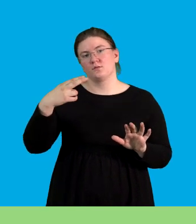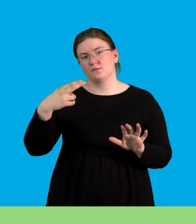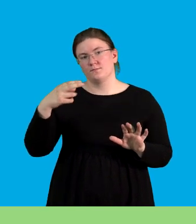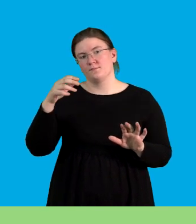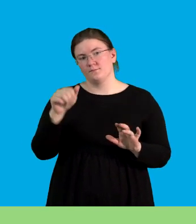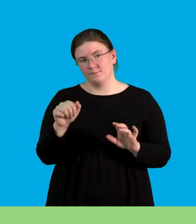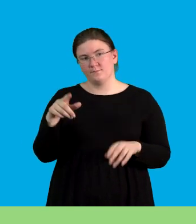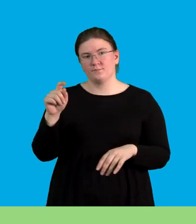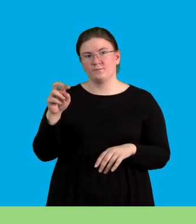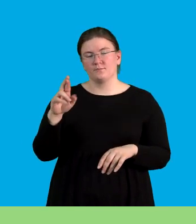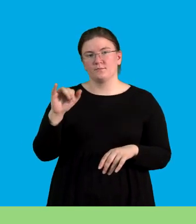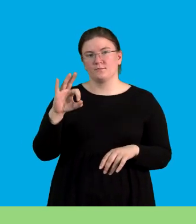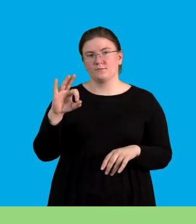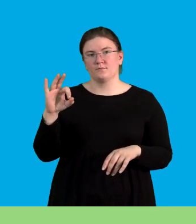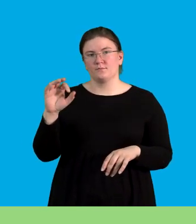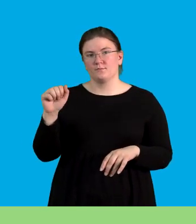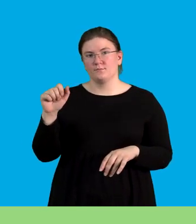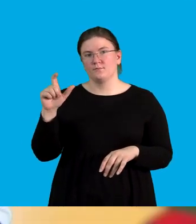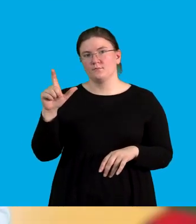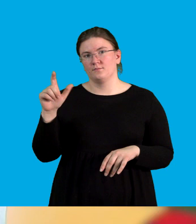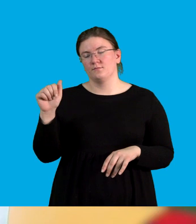oxytrichotriphylics lying next to one another.